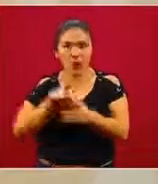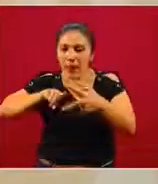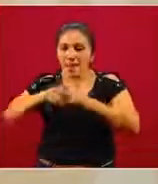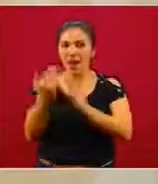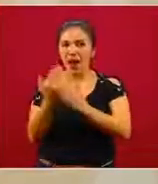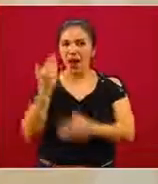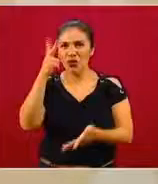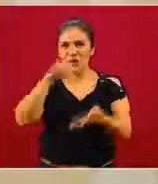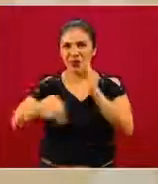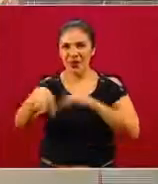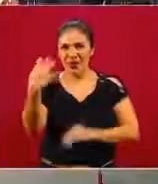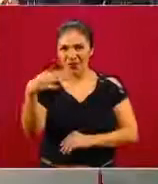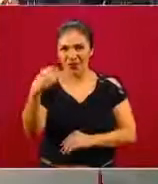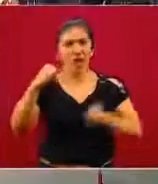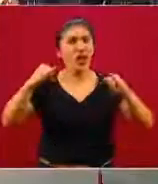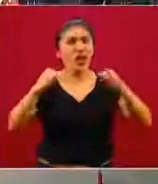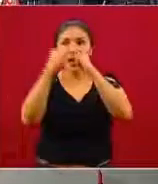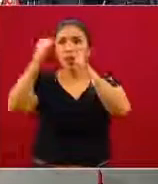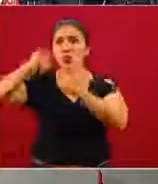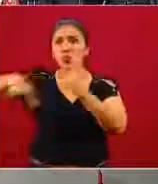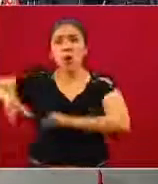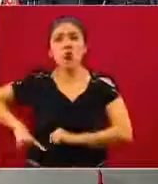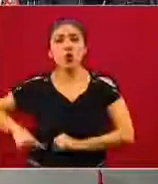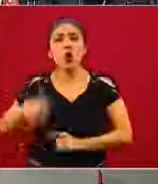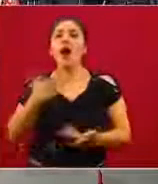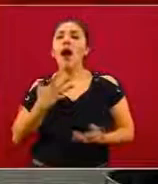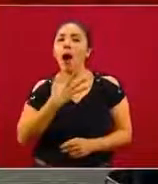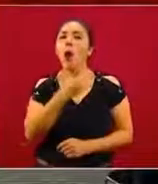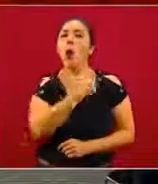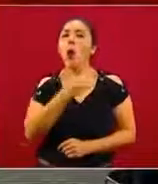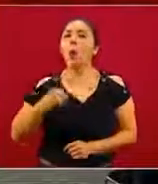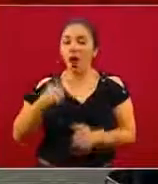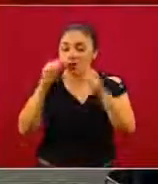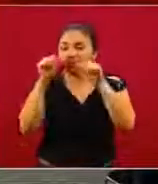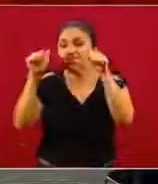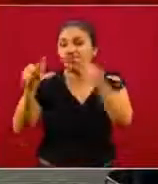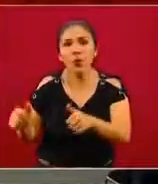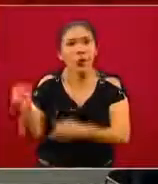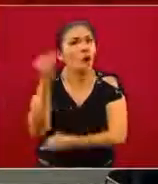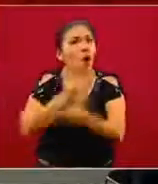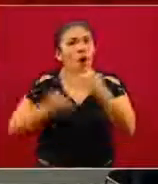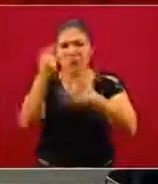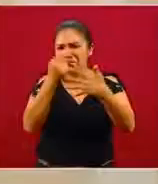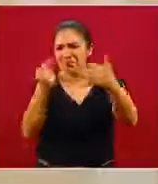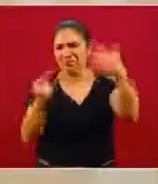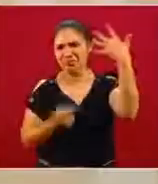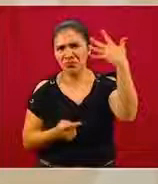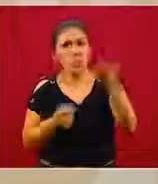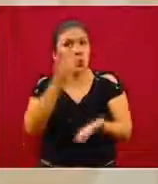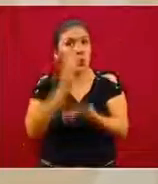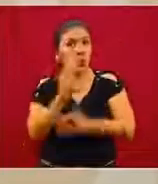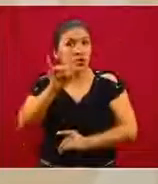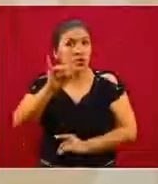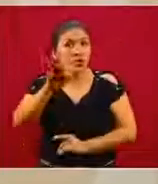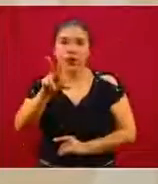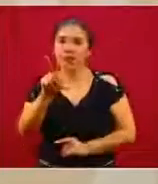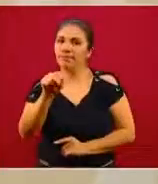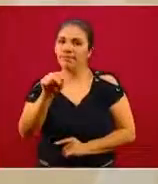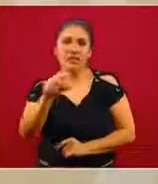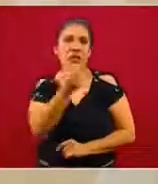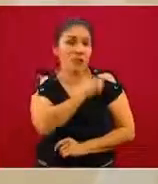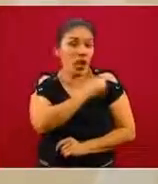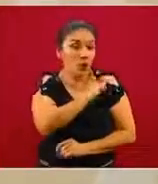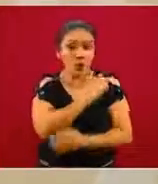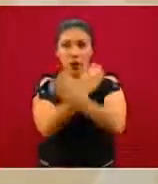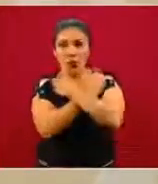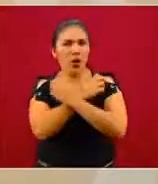2014, las as well as instituciones children. And públicas tenemos so las obligaciones public de atenderlos institutions en todos have los the sectores, no duty solo es in tema del DIF, de all educación o de sectors, salud, and I'm todos not los